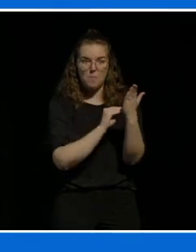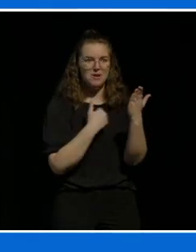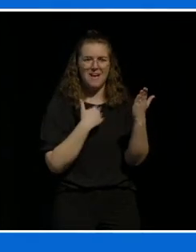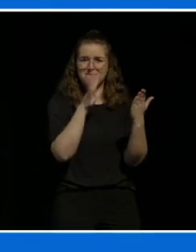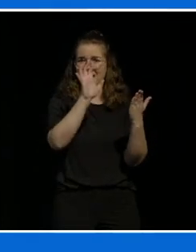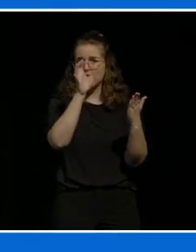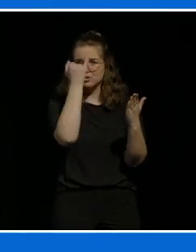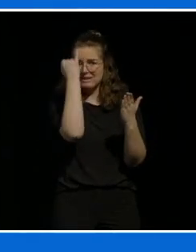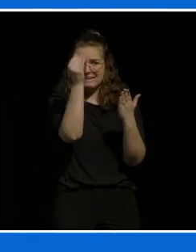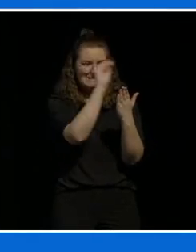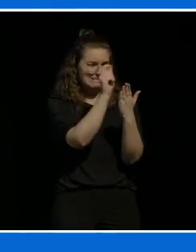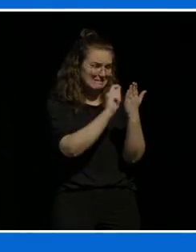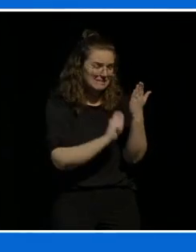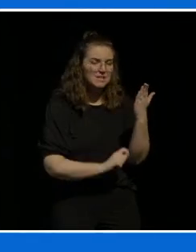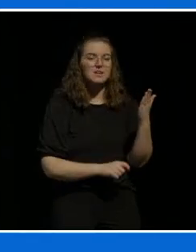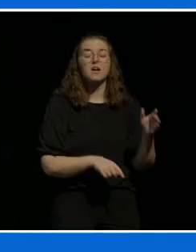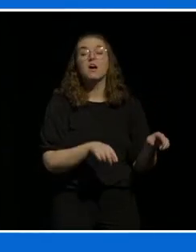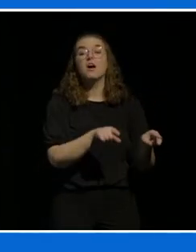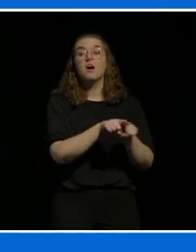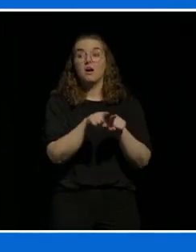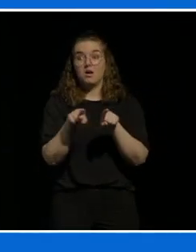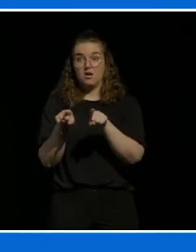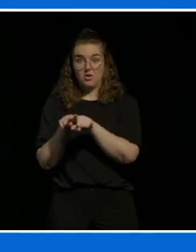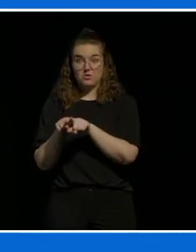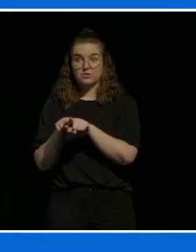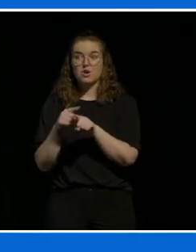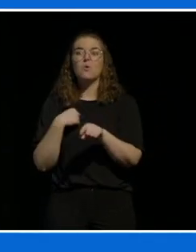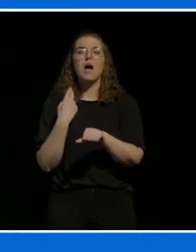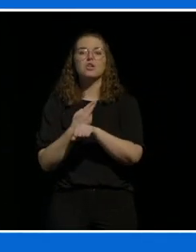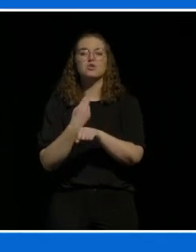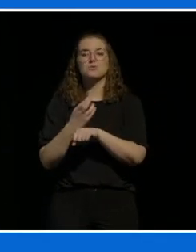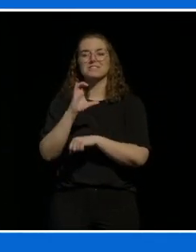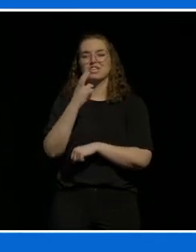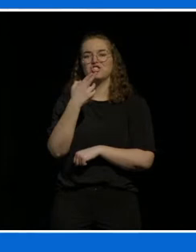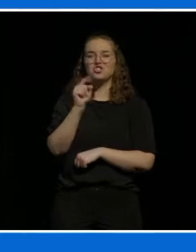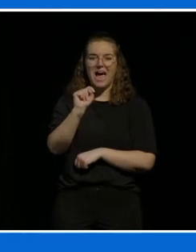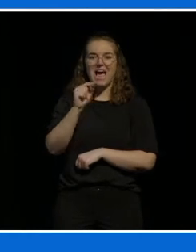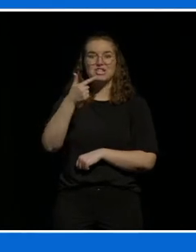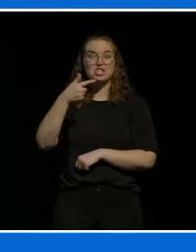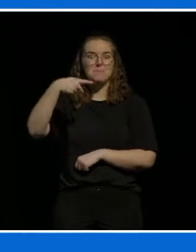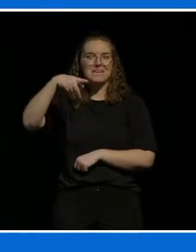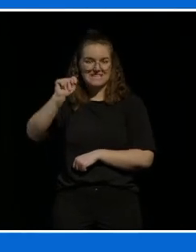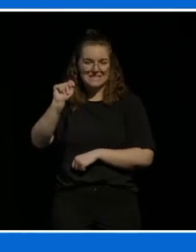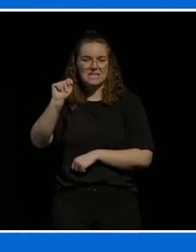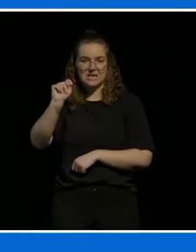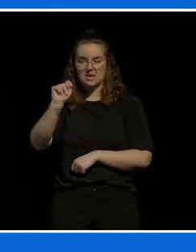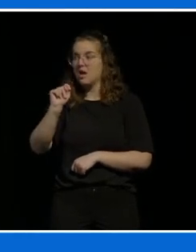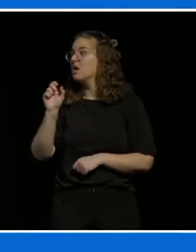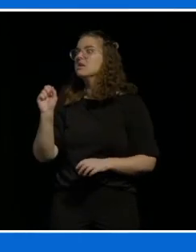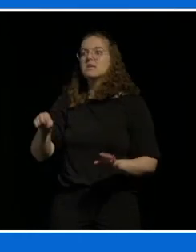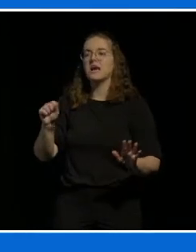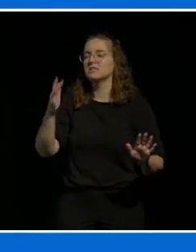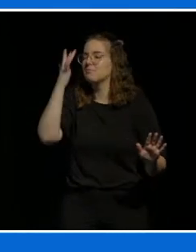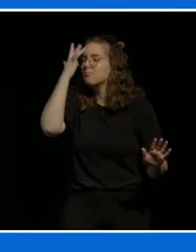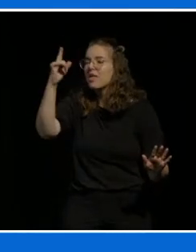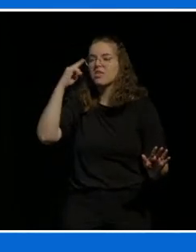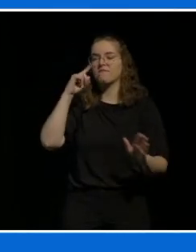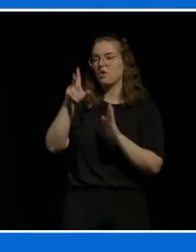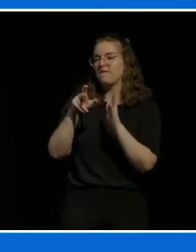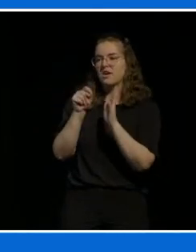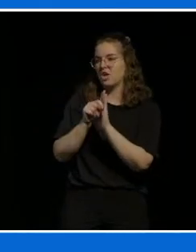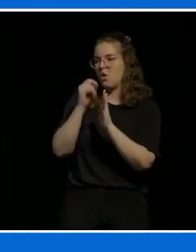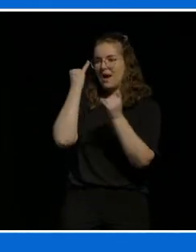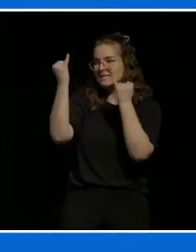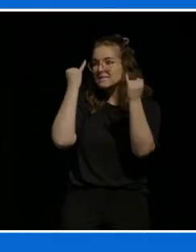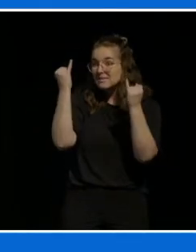now. I've also gotten very much into using ChatGPT. Do people use that? Oh, yes. Brilliant for video ideas. Amazing. And I've